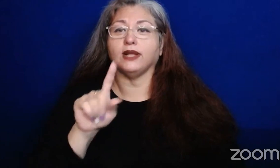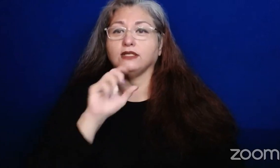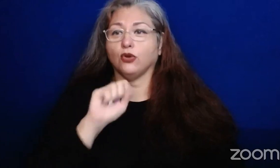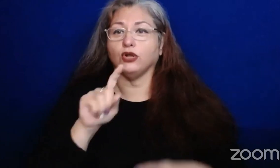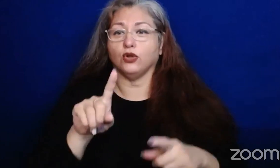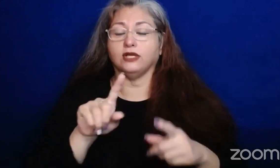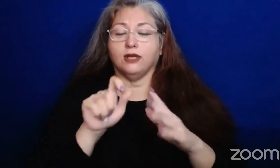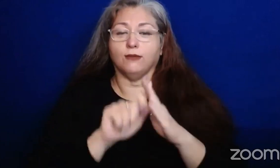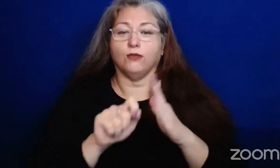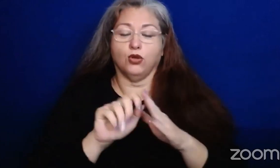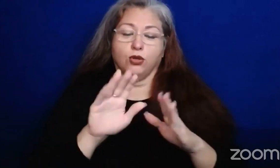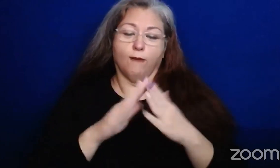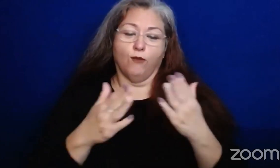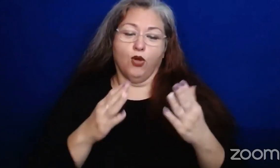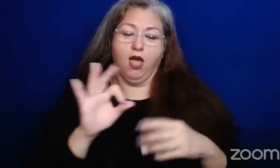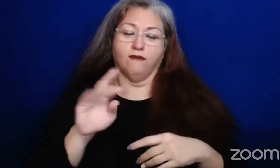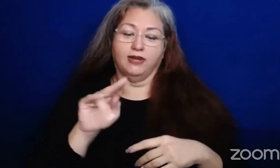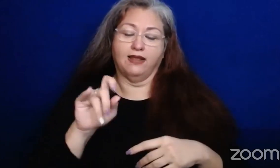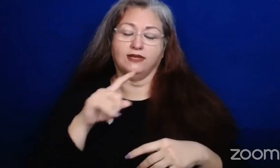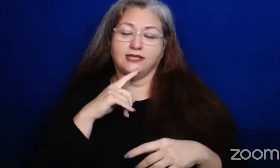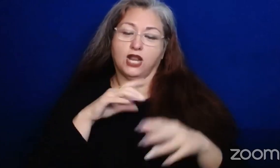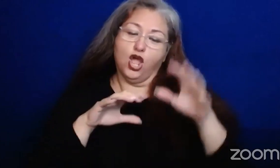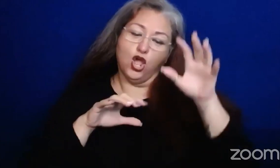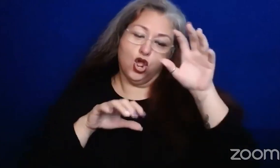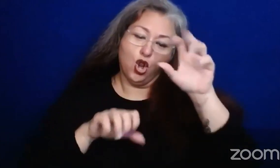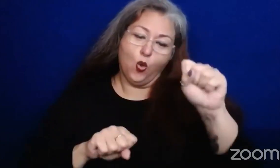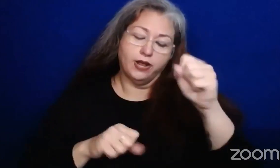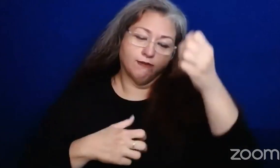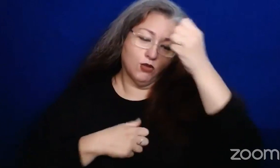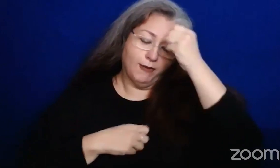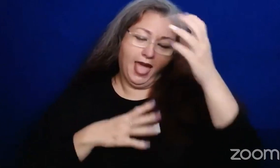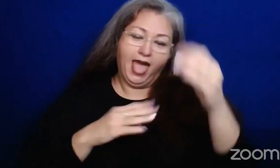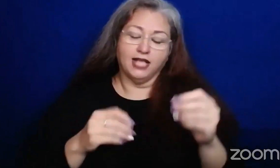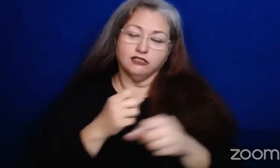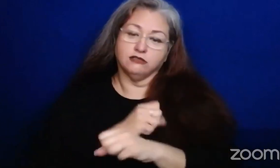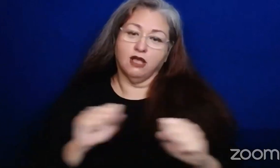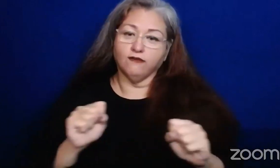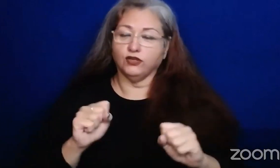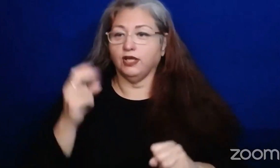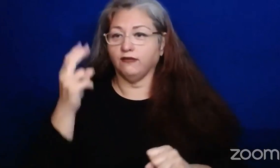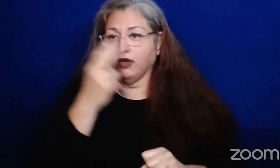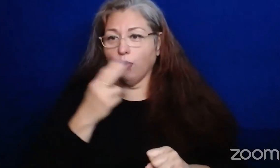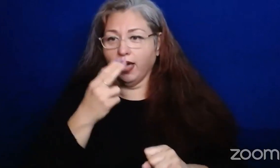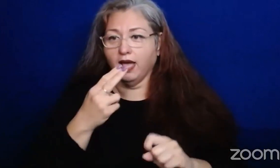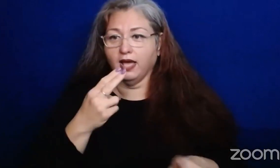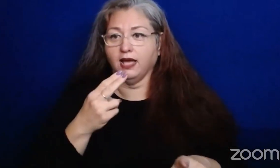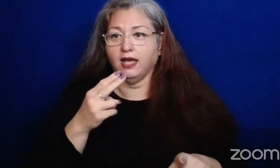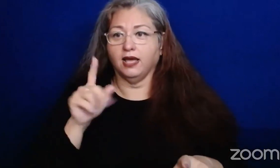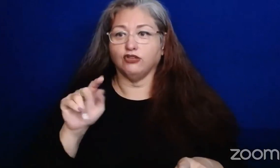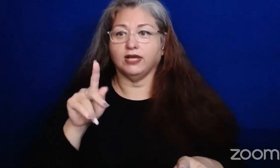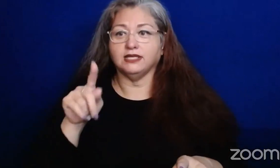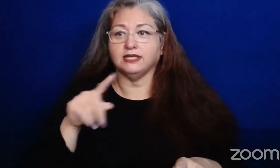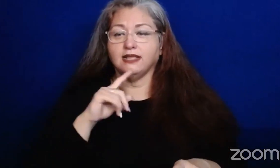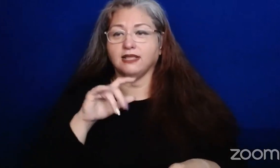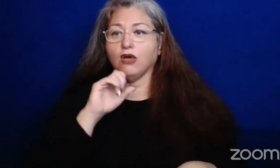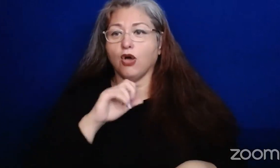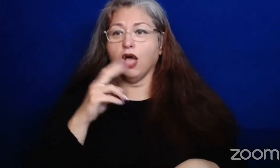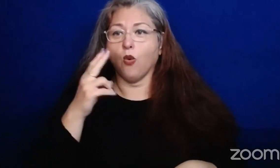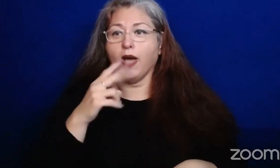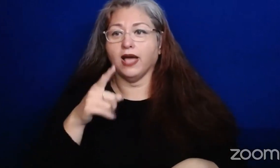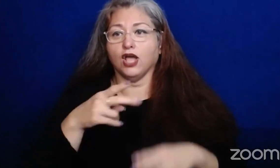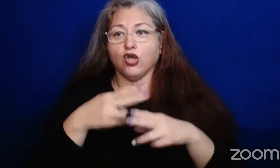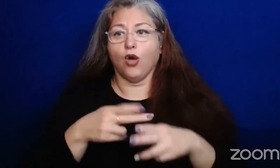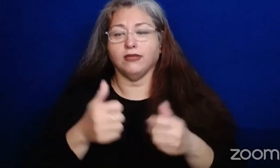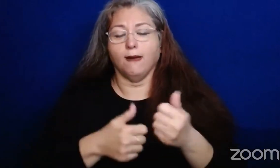a Native Daughter, Colonialism and Sovereignty in Hawaii, Dr. Trask called Hawaii once the